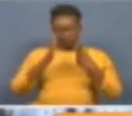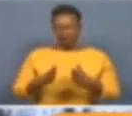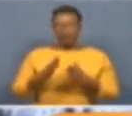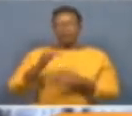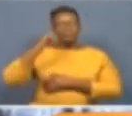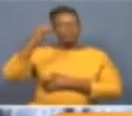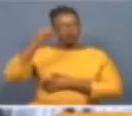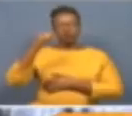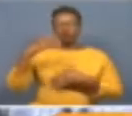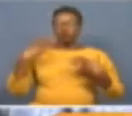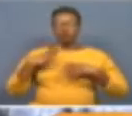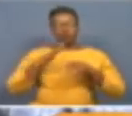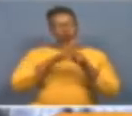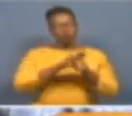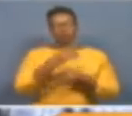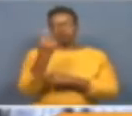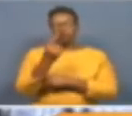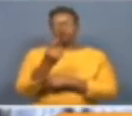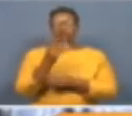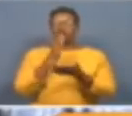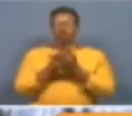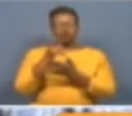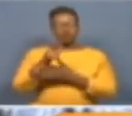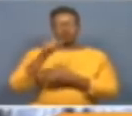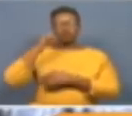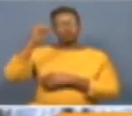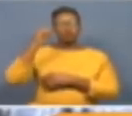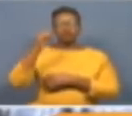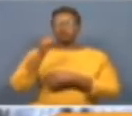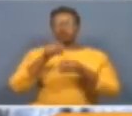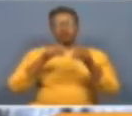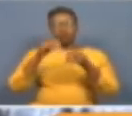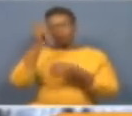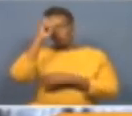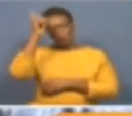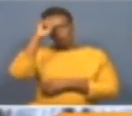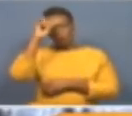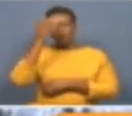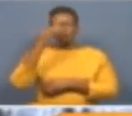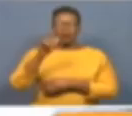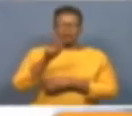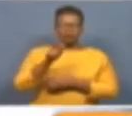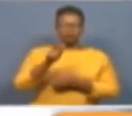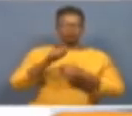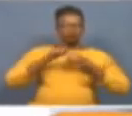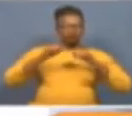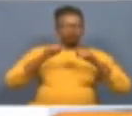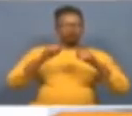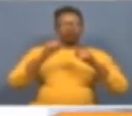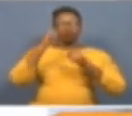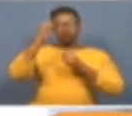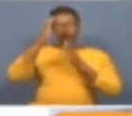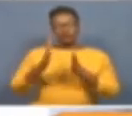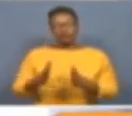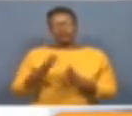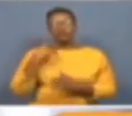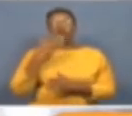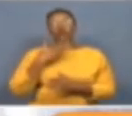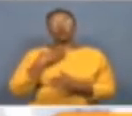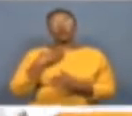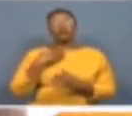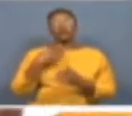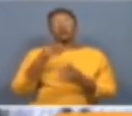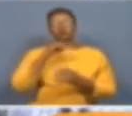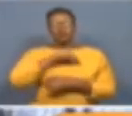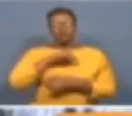purely malicious political propaganda by some key county politicians who are out to gain political mileage because of